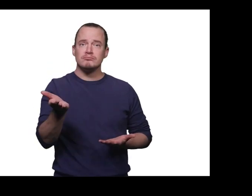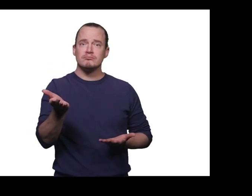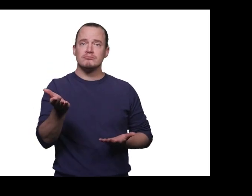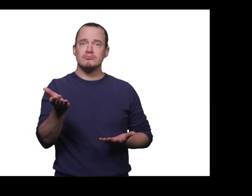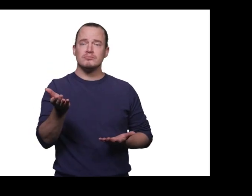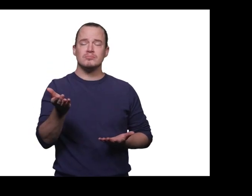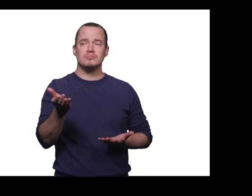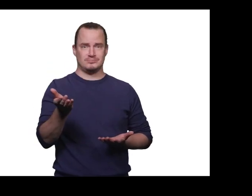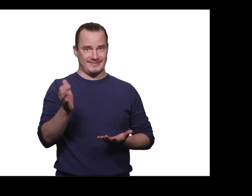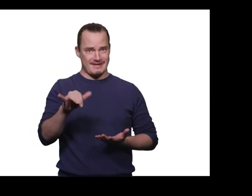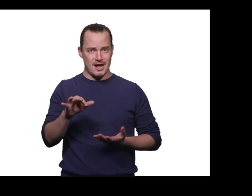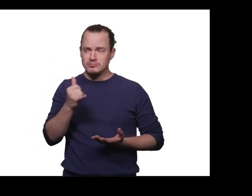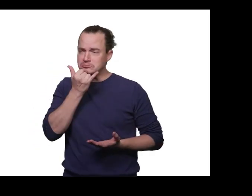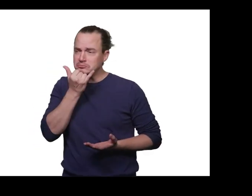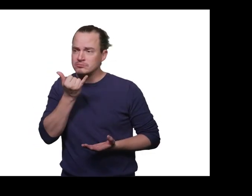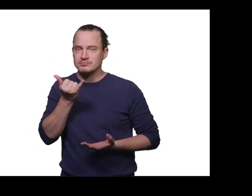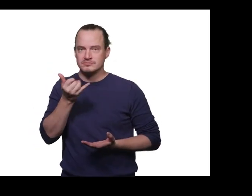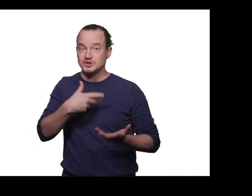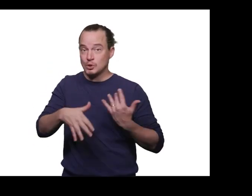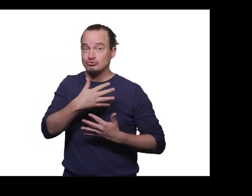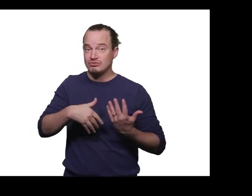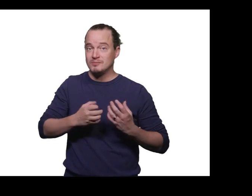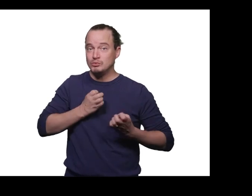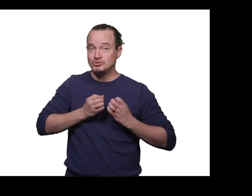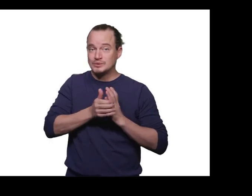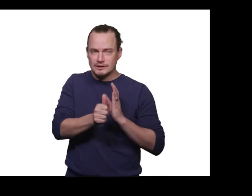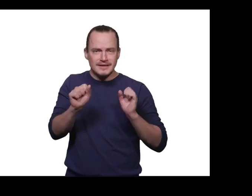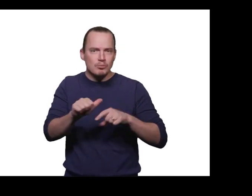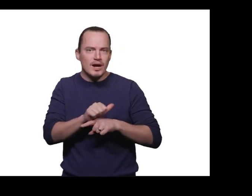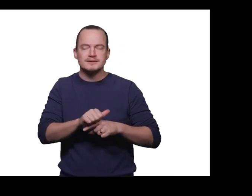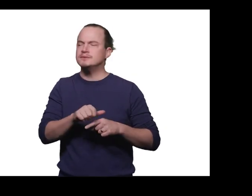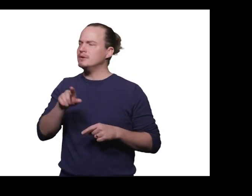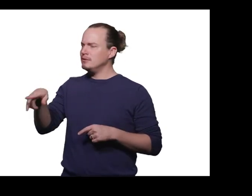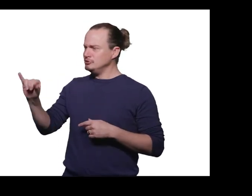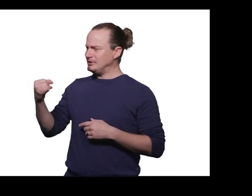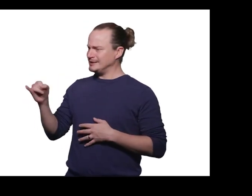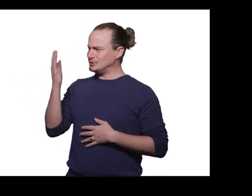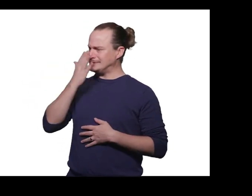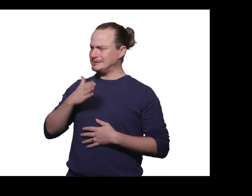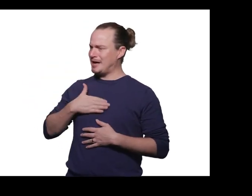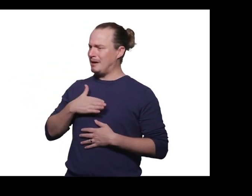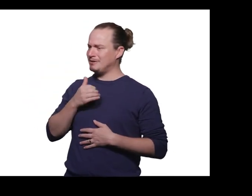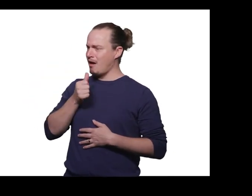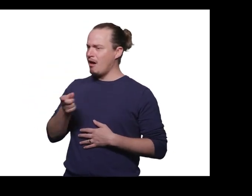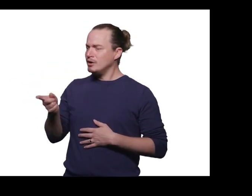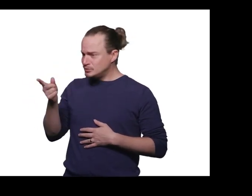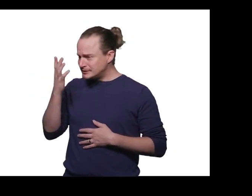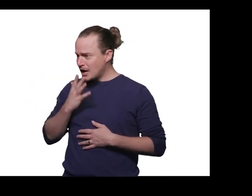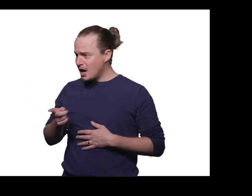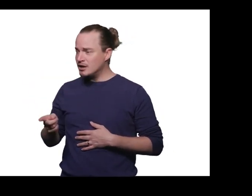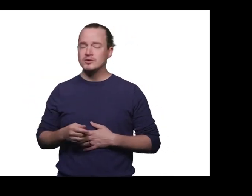you can also work on social emotional skills. Jasper does not look very happy. Jasper, are you